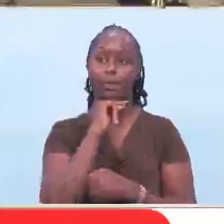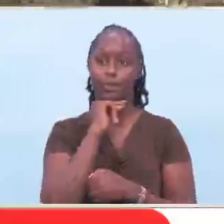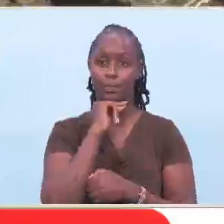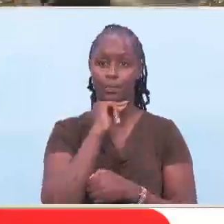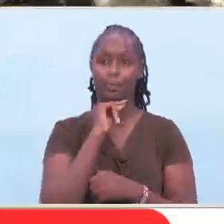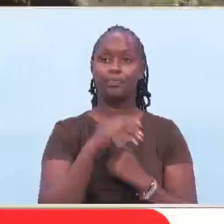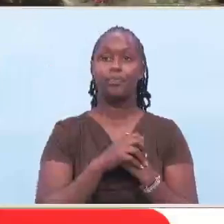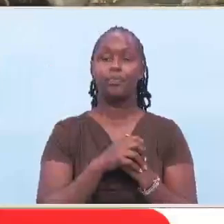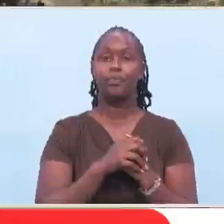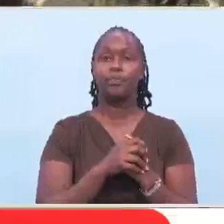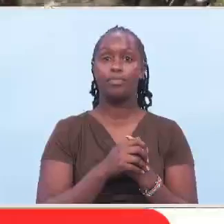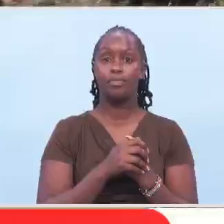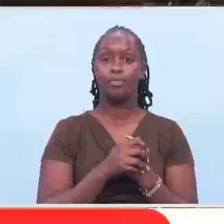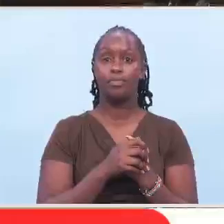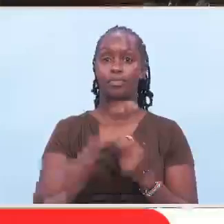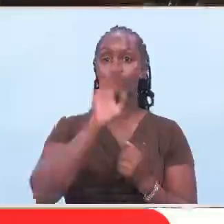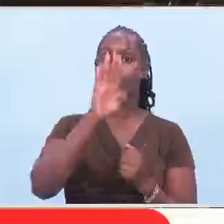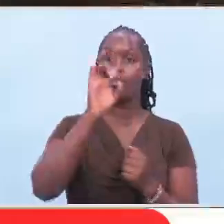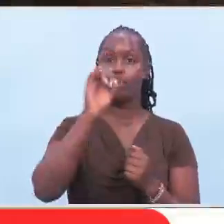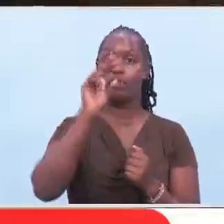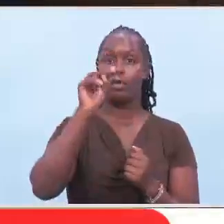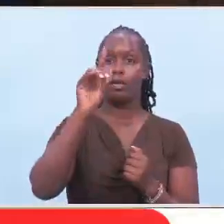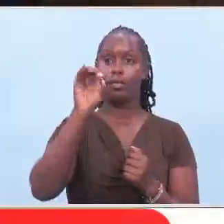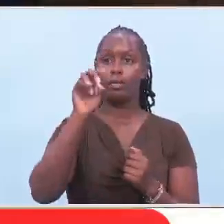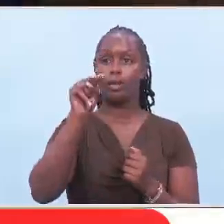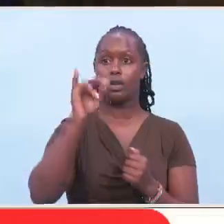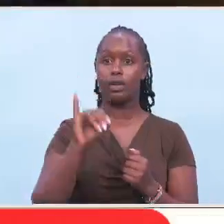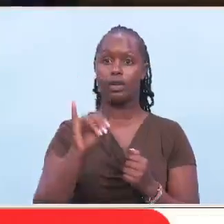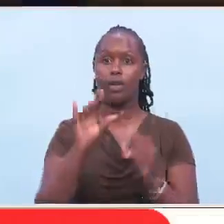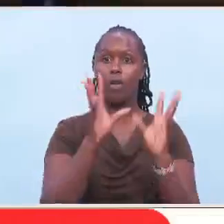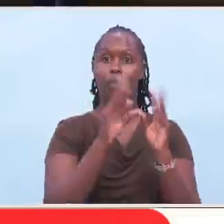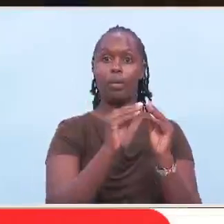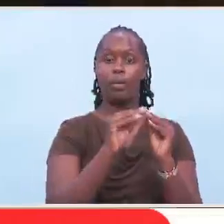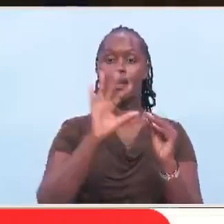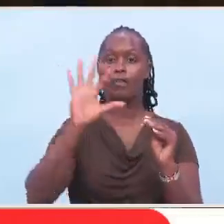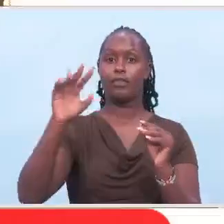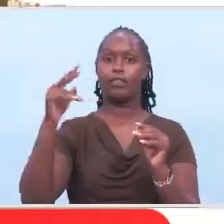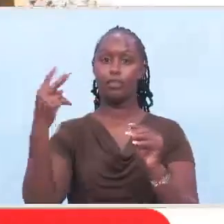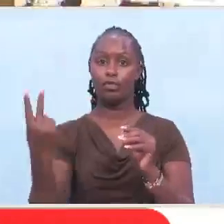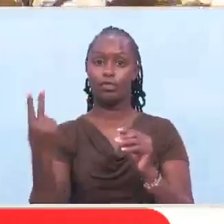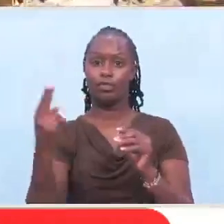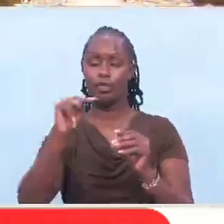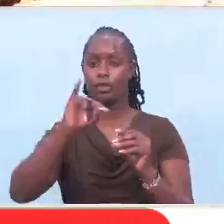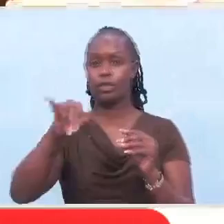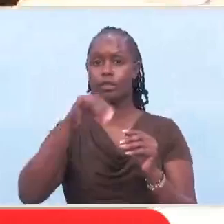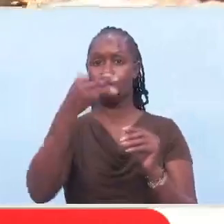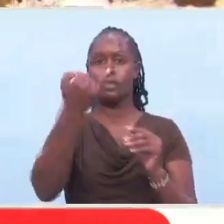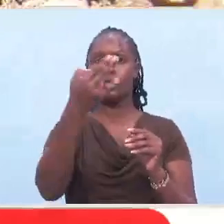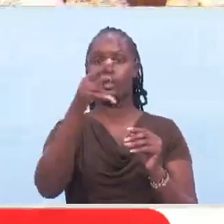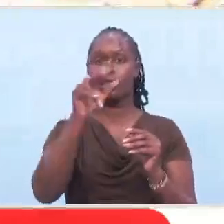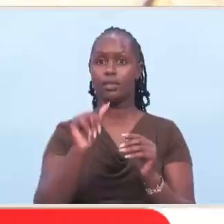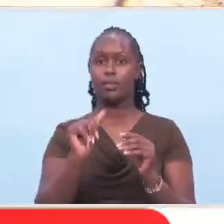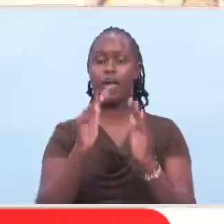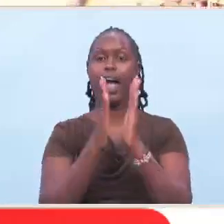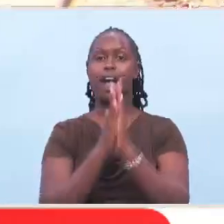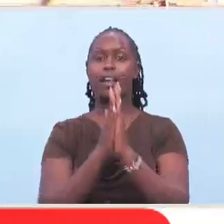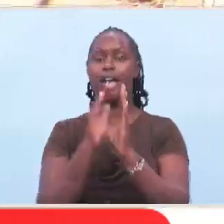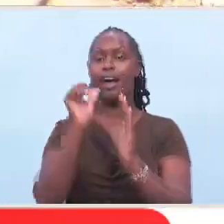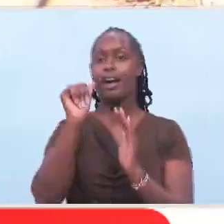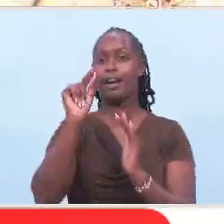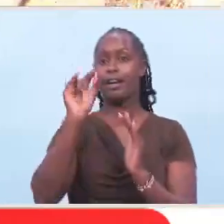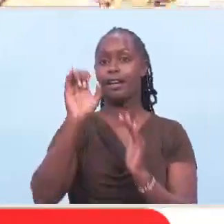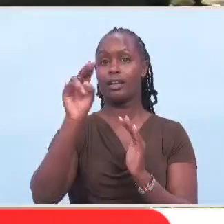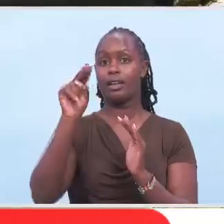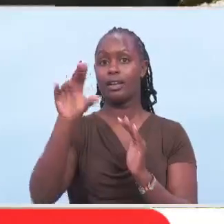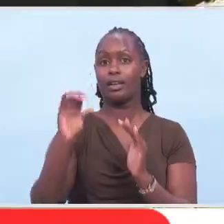In these sprawling Bondeni slums, we meet a 52-year-old Beatrice Njihia and Belio Tieno, CHPs for